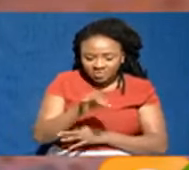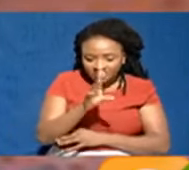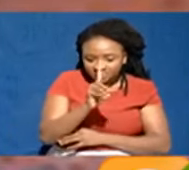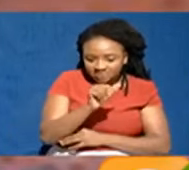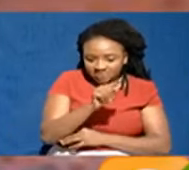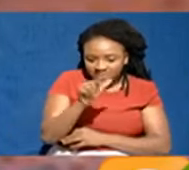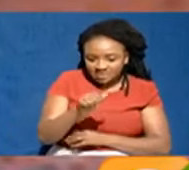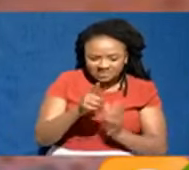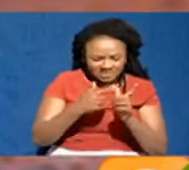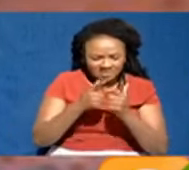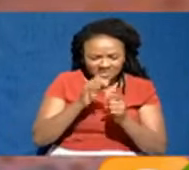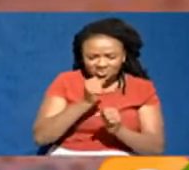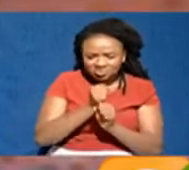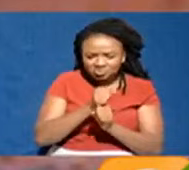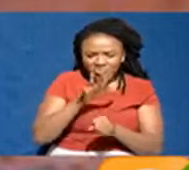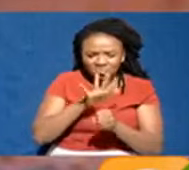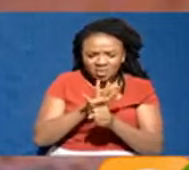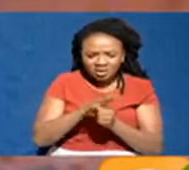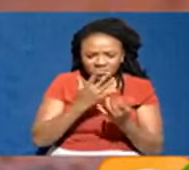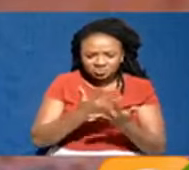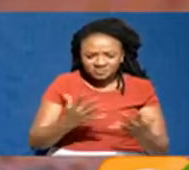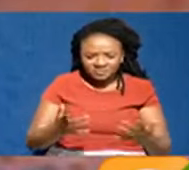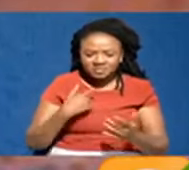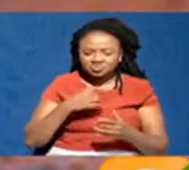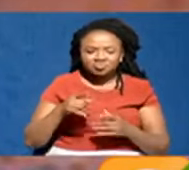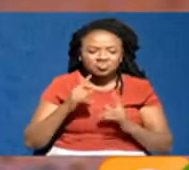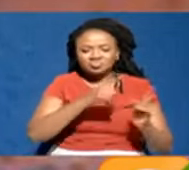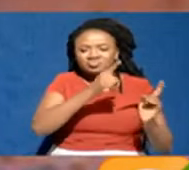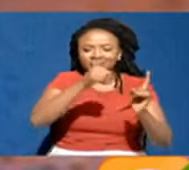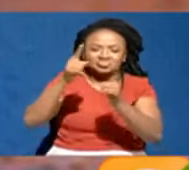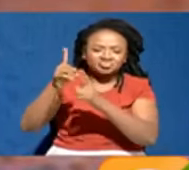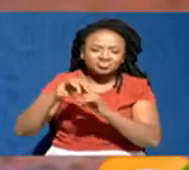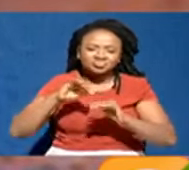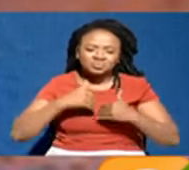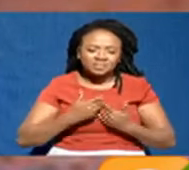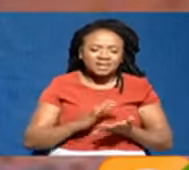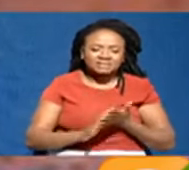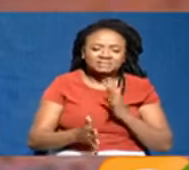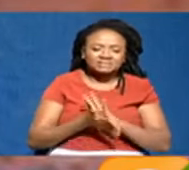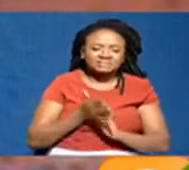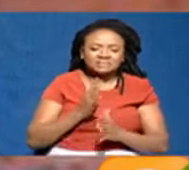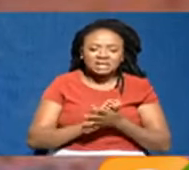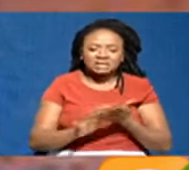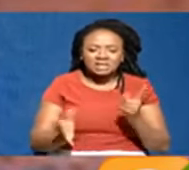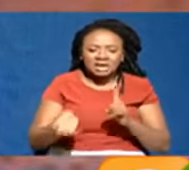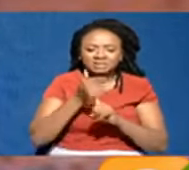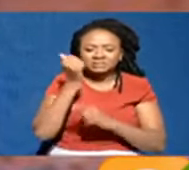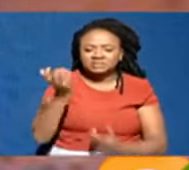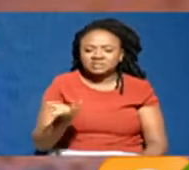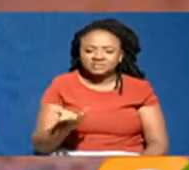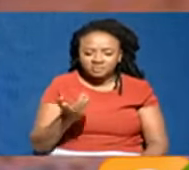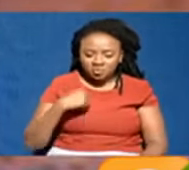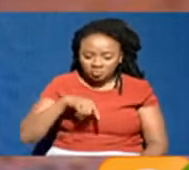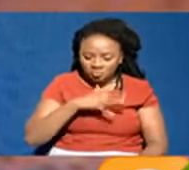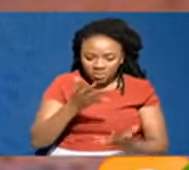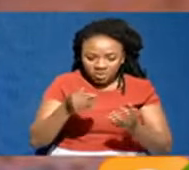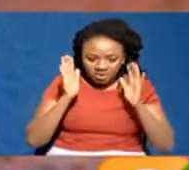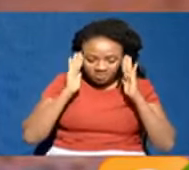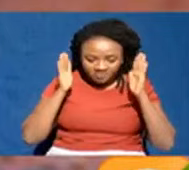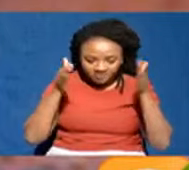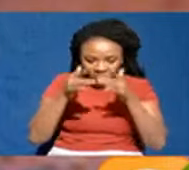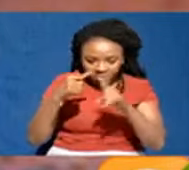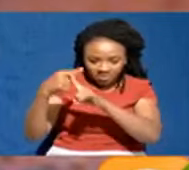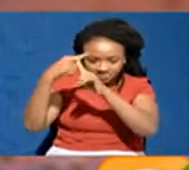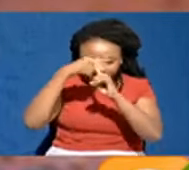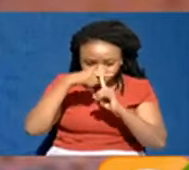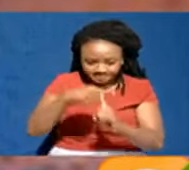you will do a lot of things. It's just like running around a room, you'll be tired, but you'll not have succeeded in any way. So we need to focus. We need to settle down. We need to focus.